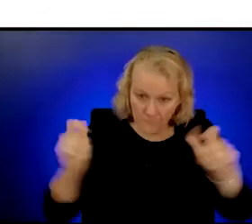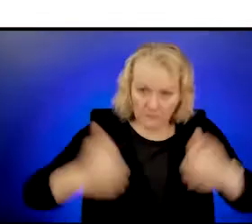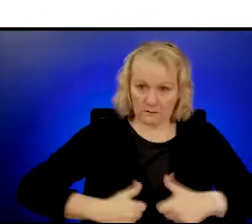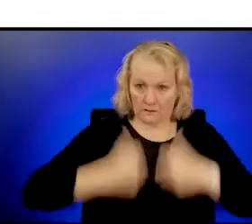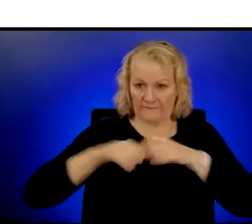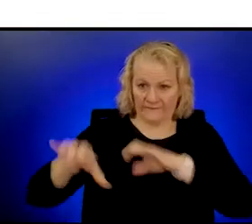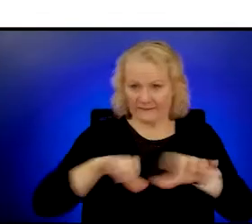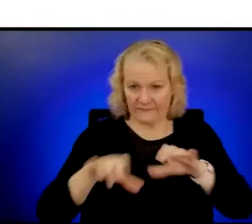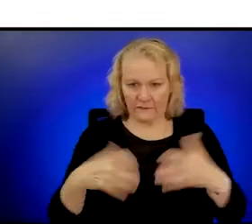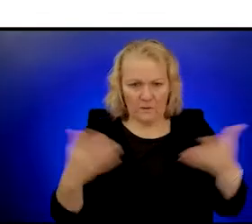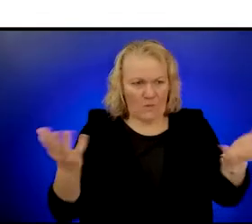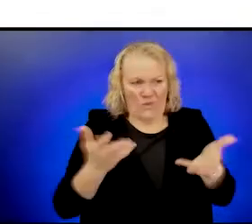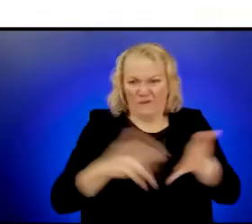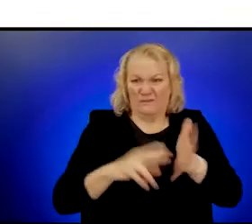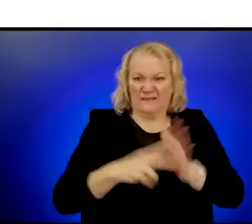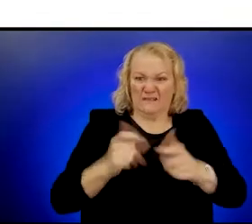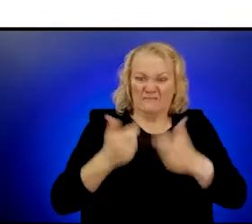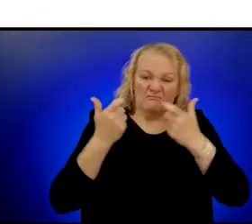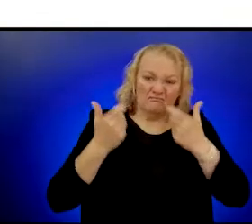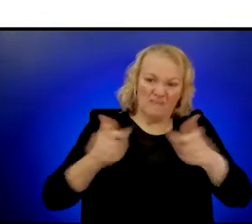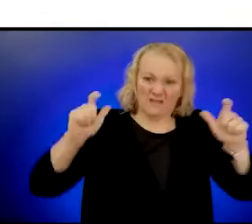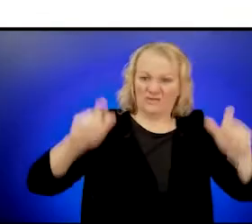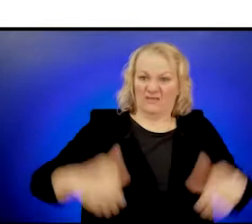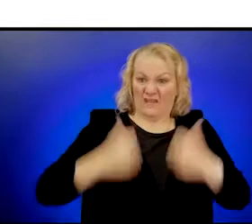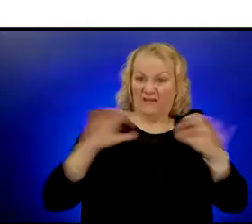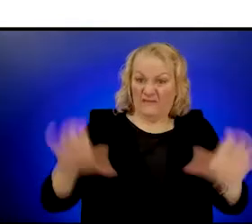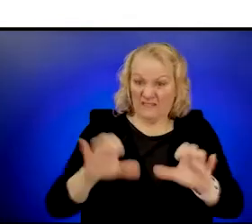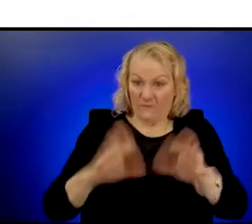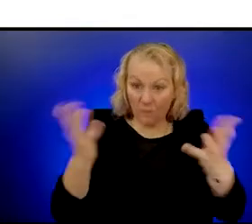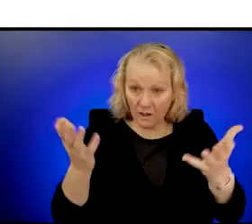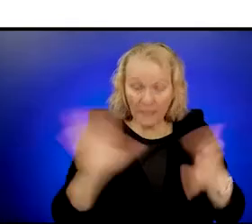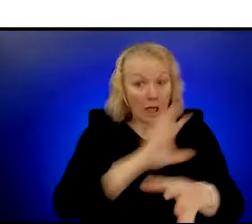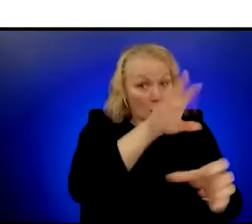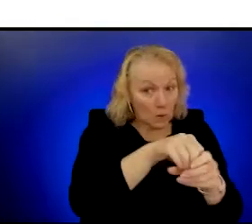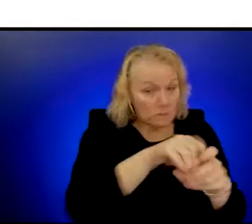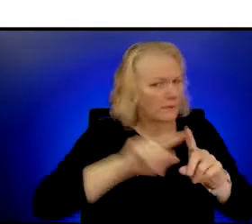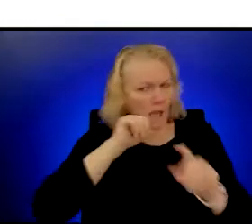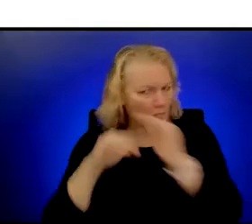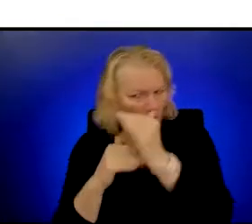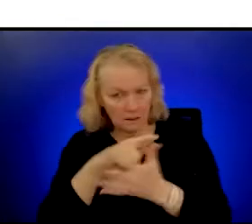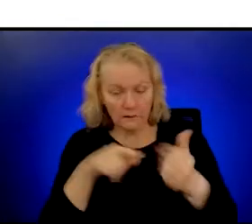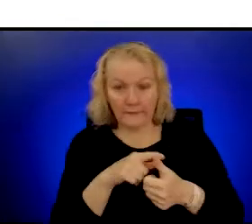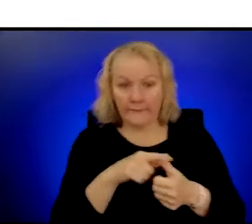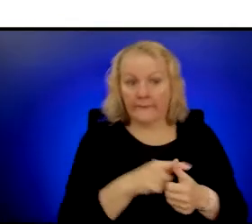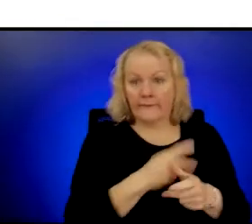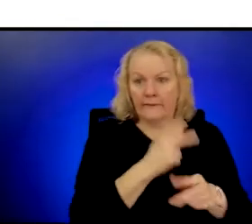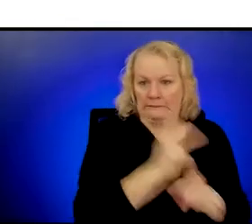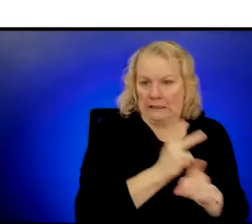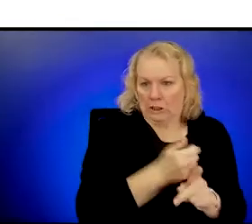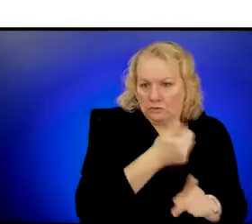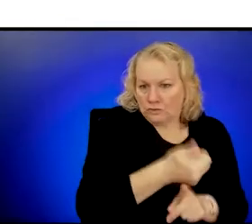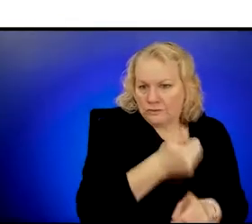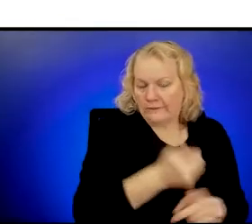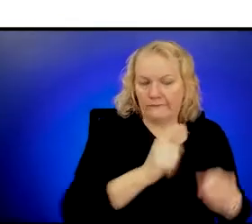So what is a major life activity? Well, this includes, but is not limited to, caring for oneself,